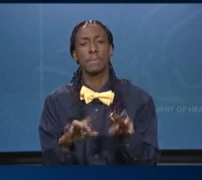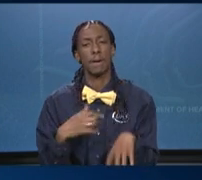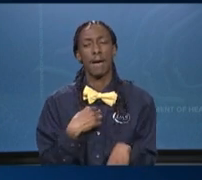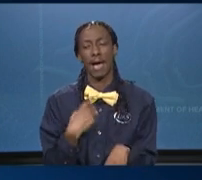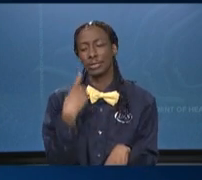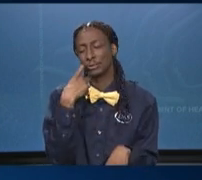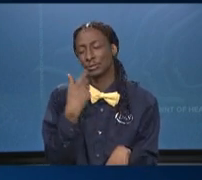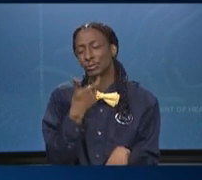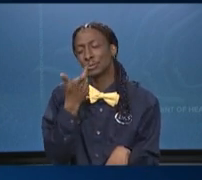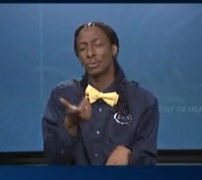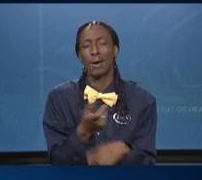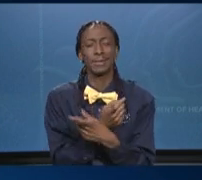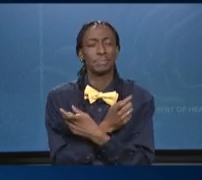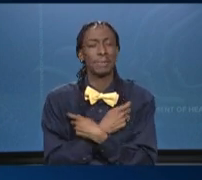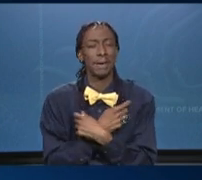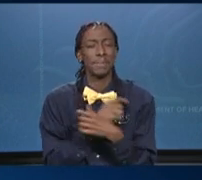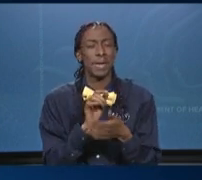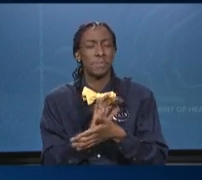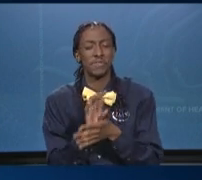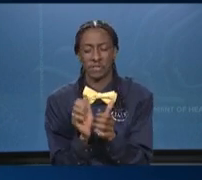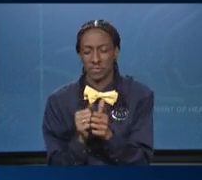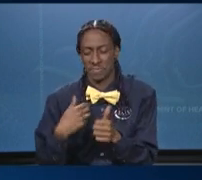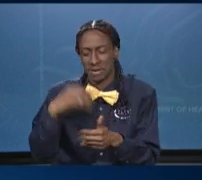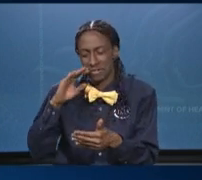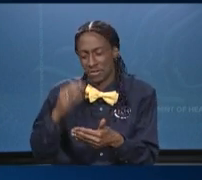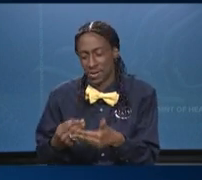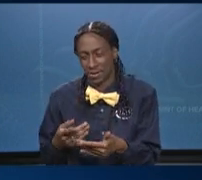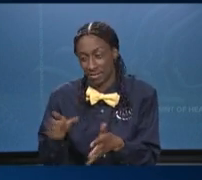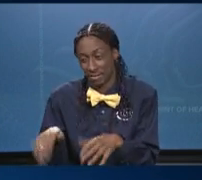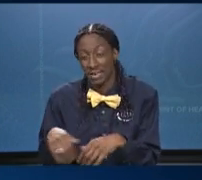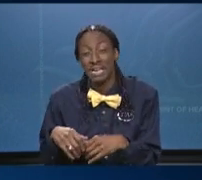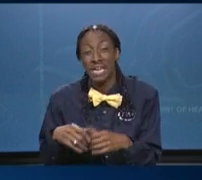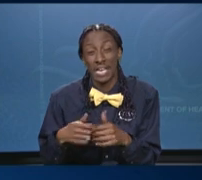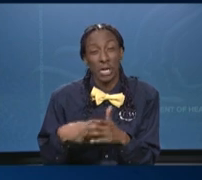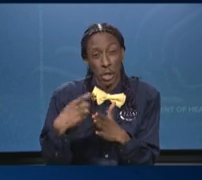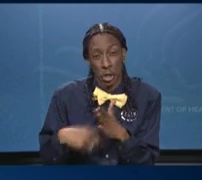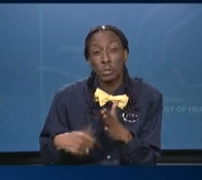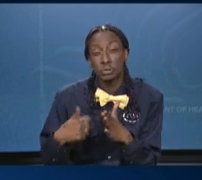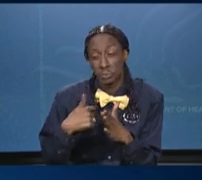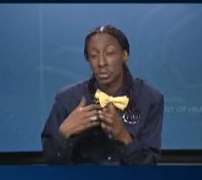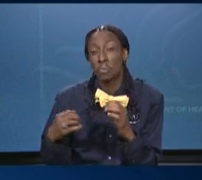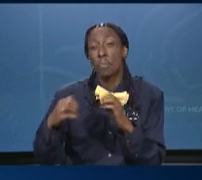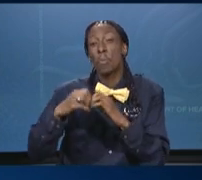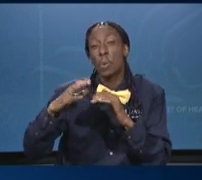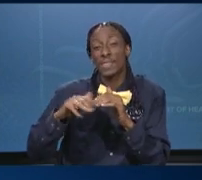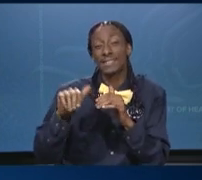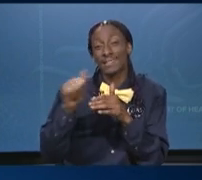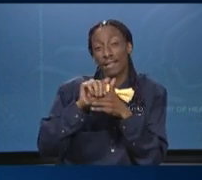Batman movie with my daughter, it cost me a heck of a lot more than 10 bucks to see one movie